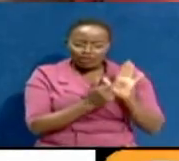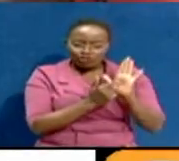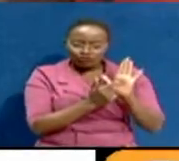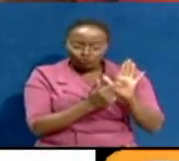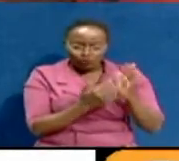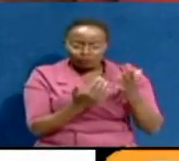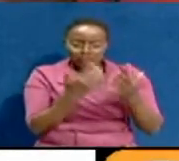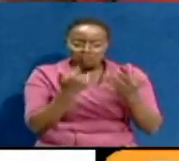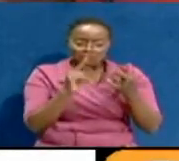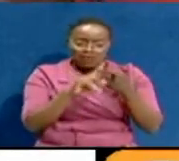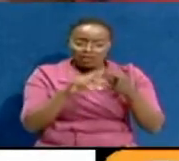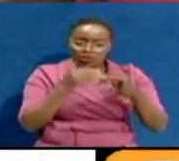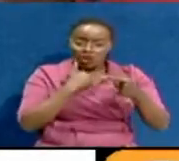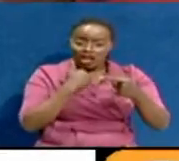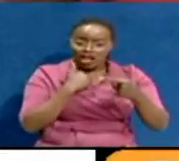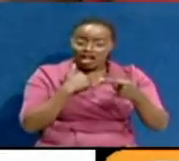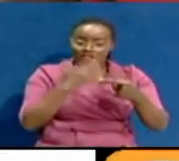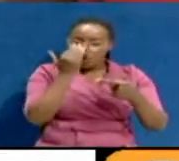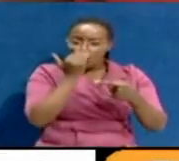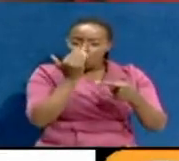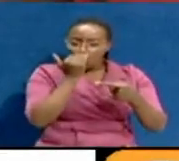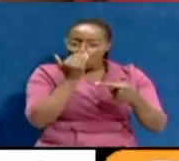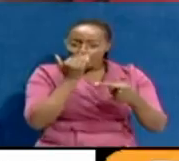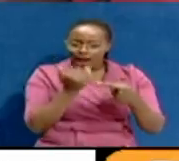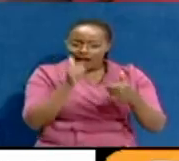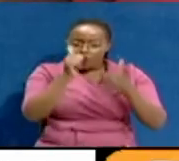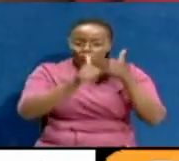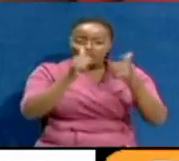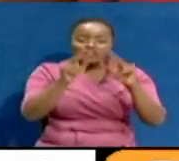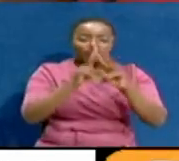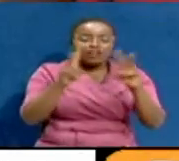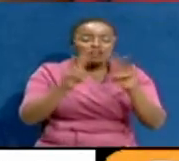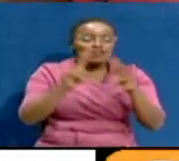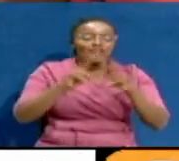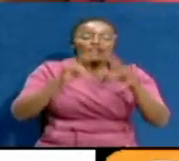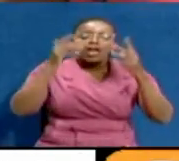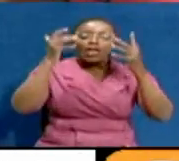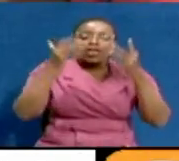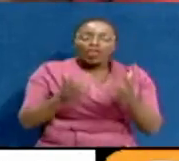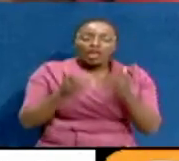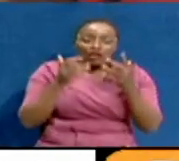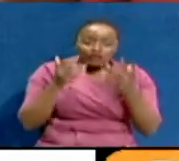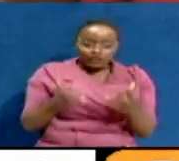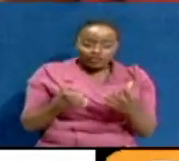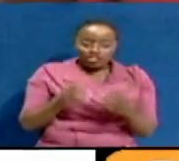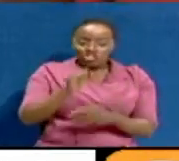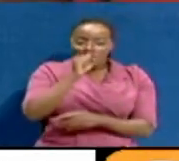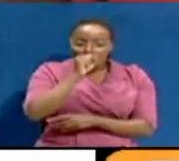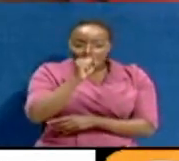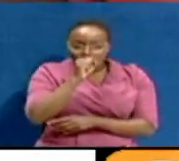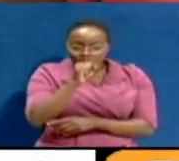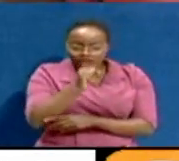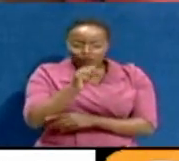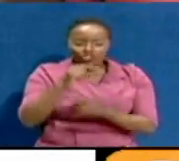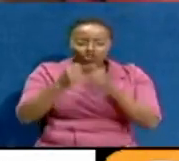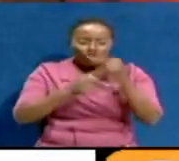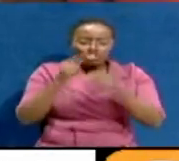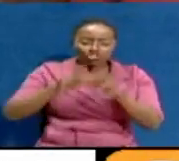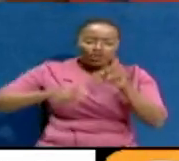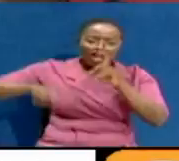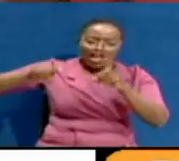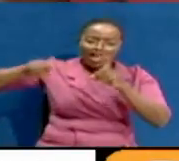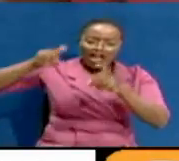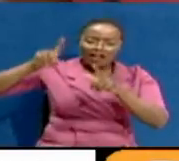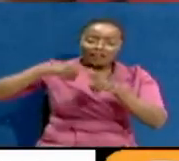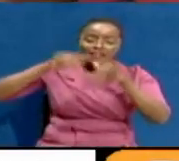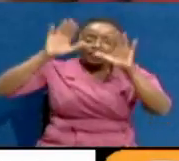have this homa, so to speak, that is very severe, you're getting a cough that is worsening,